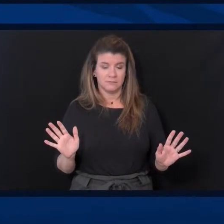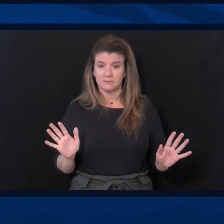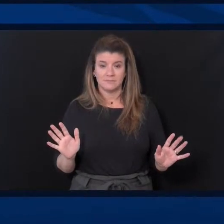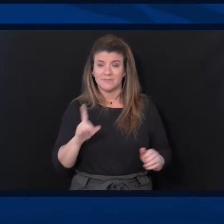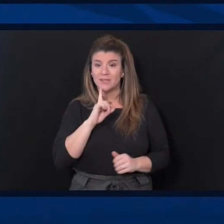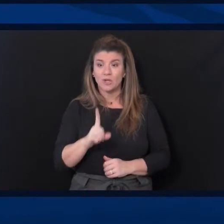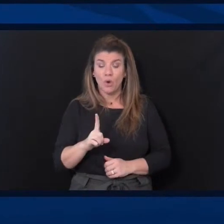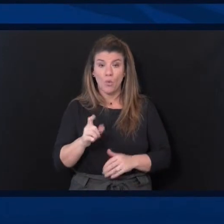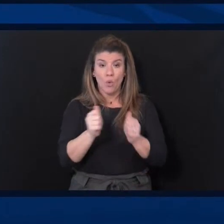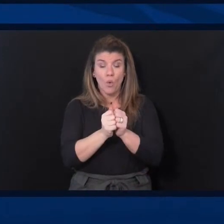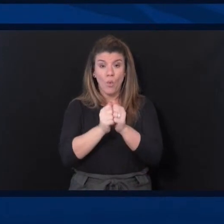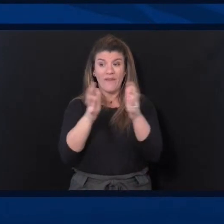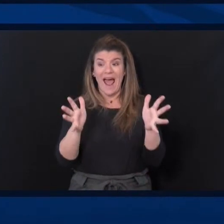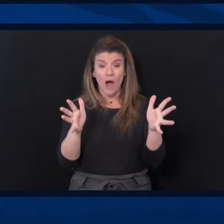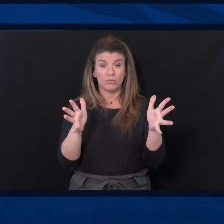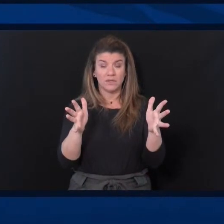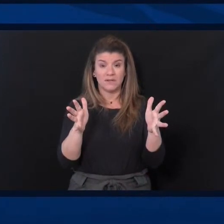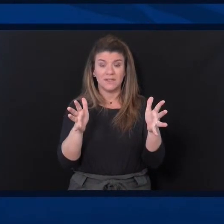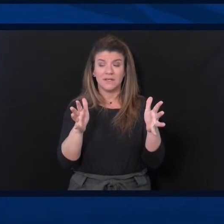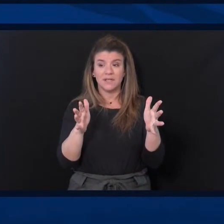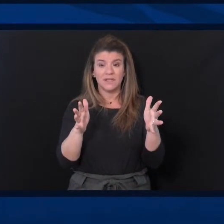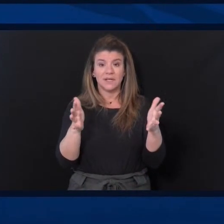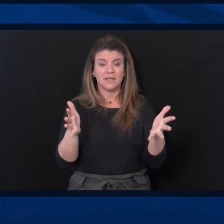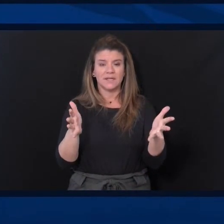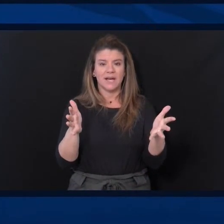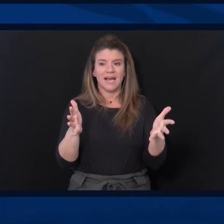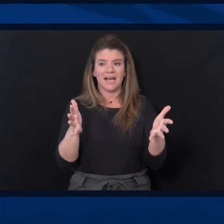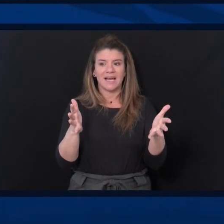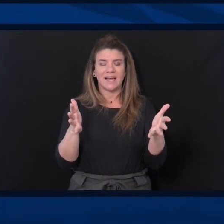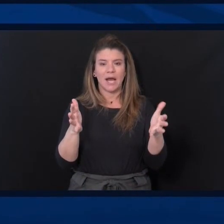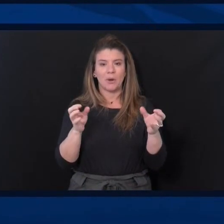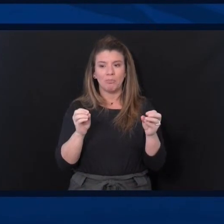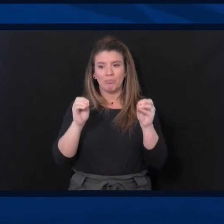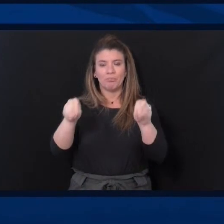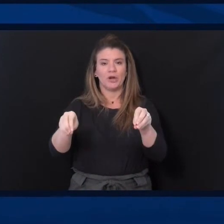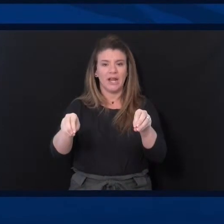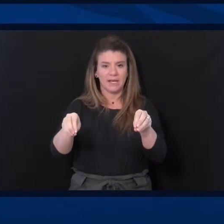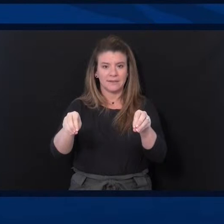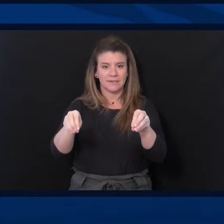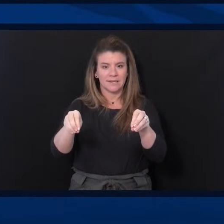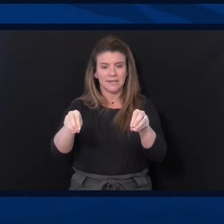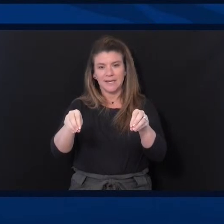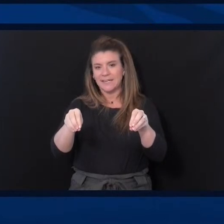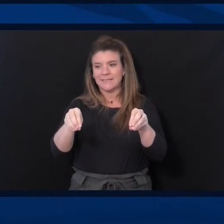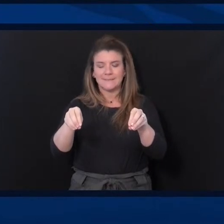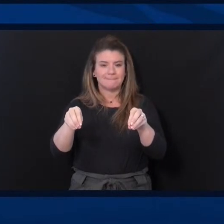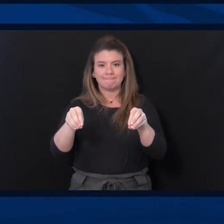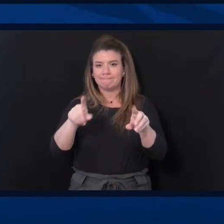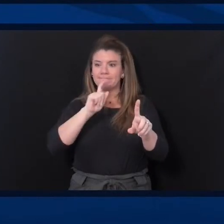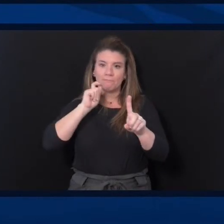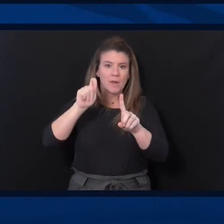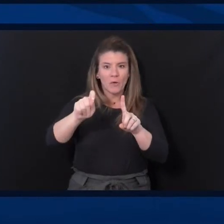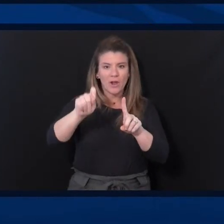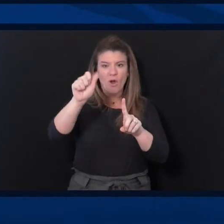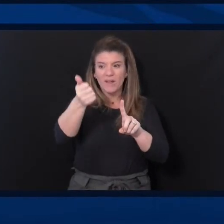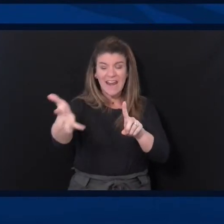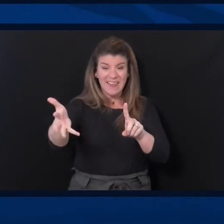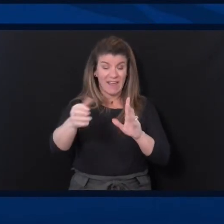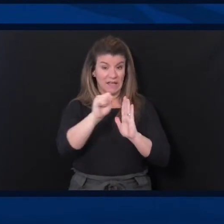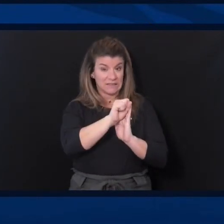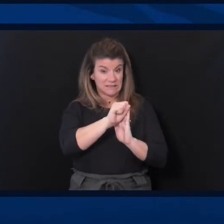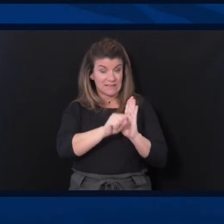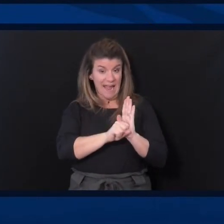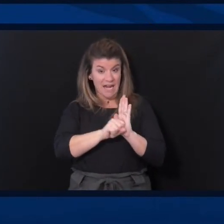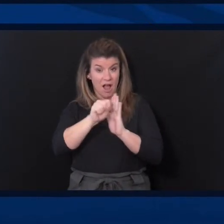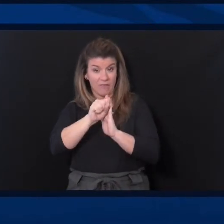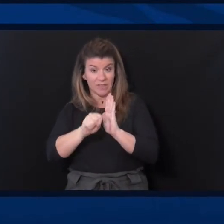you know, without putting these stakes in the ground, you know, the state of the state's